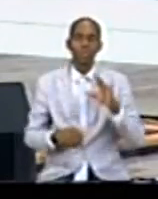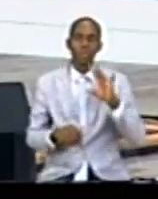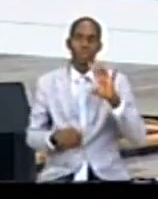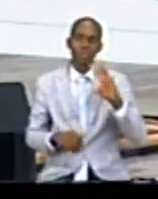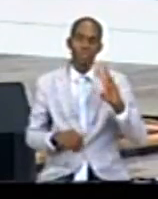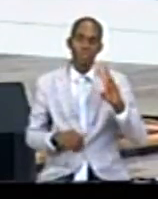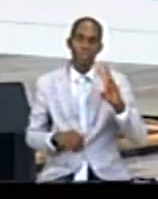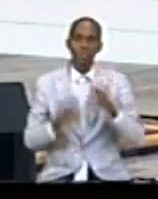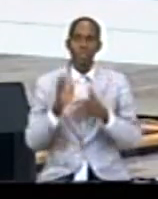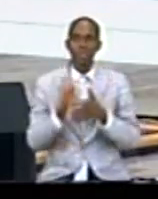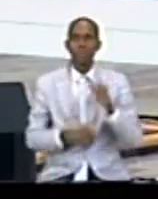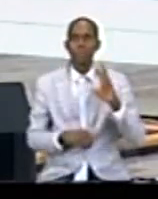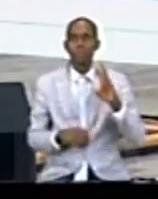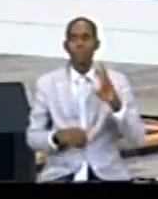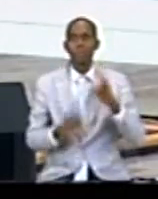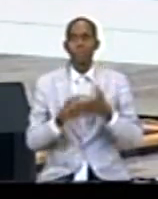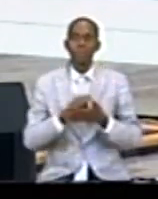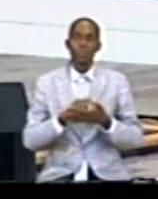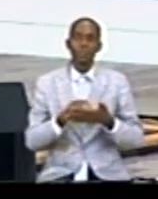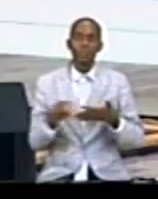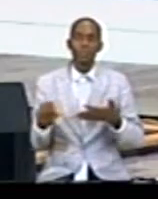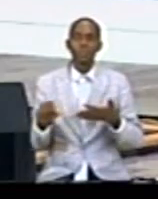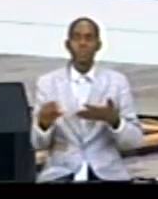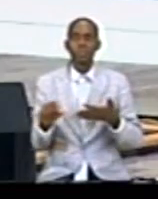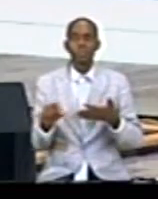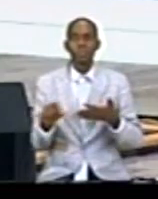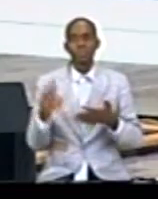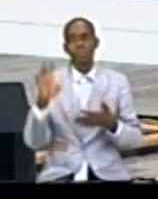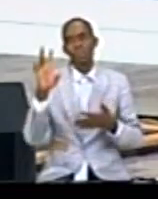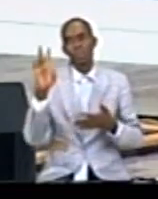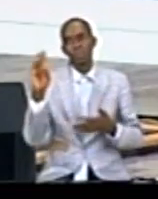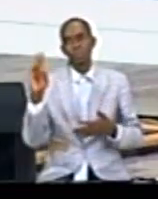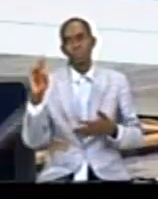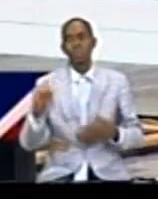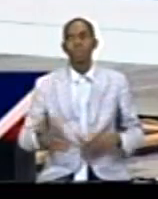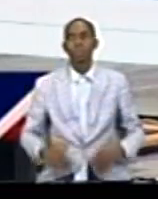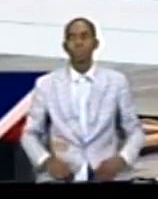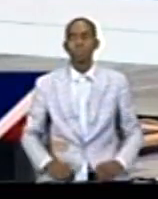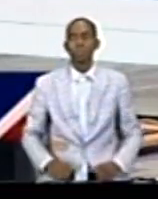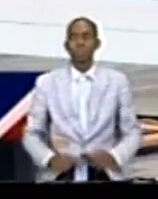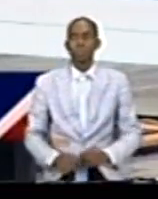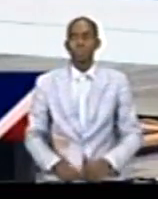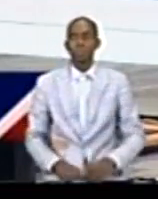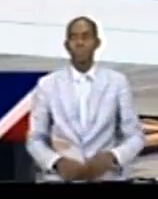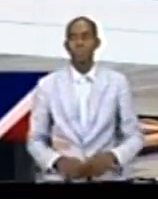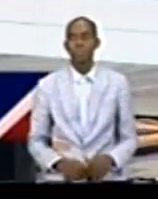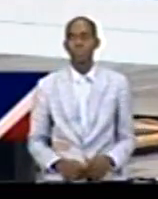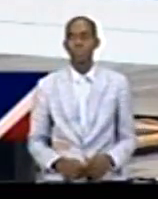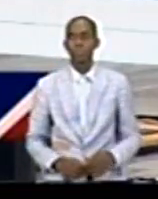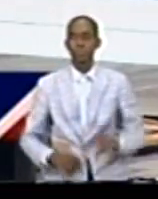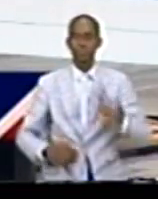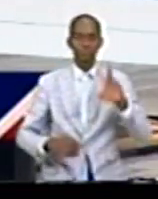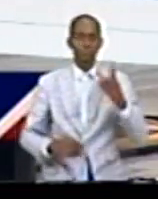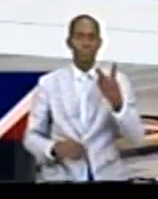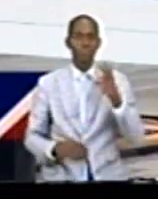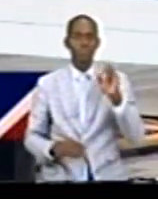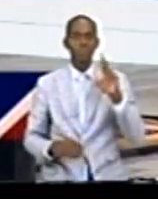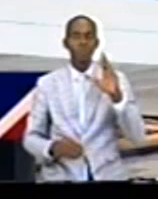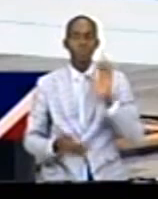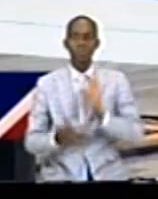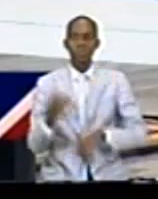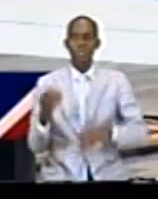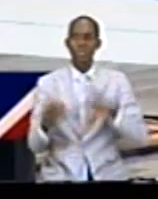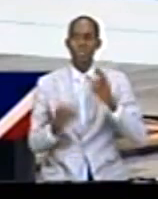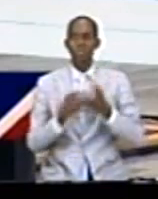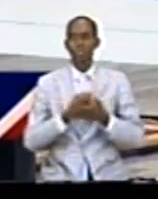6, and we're reading from verse 17. 2 Corinthians chapter 6,